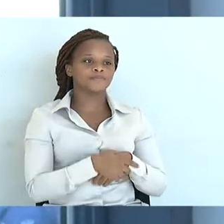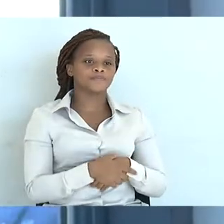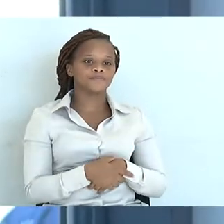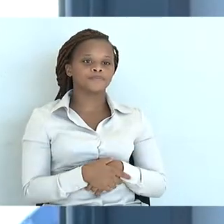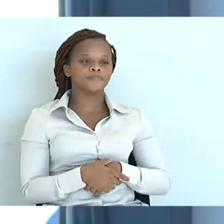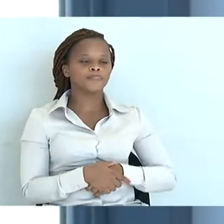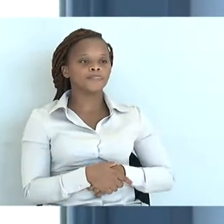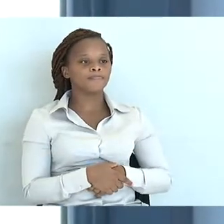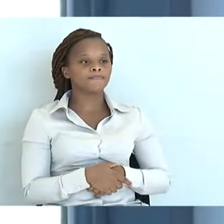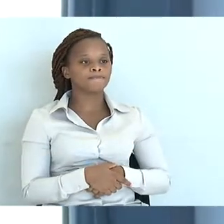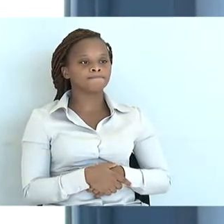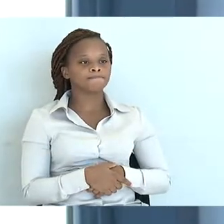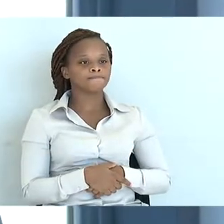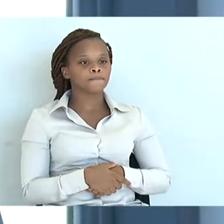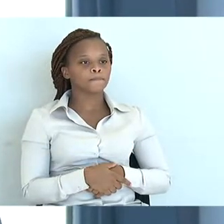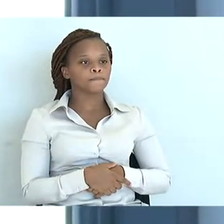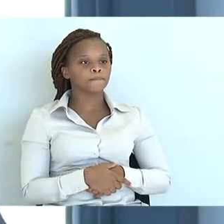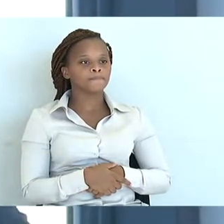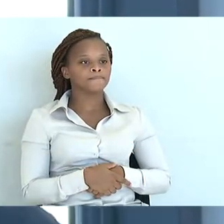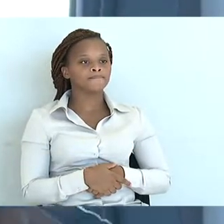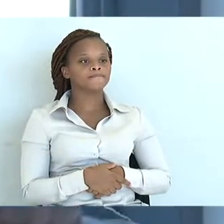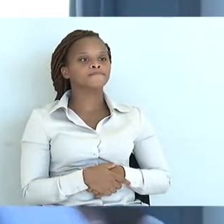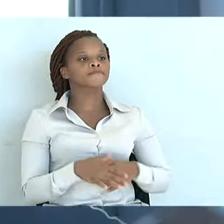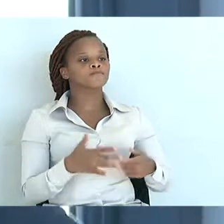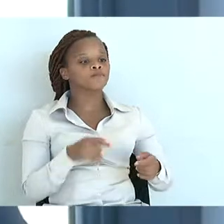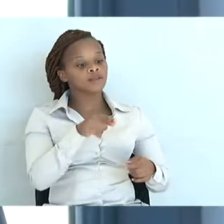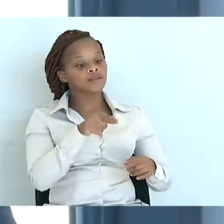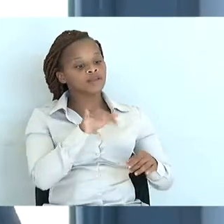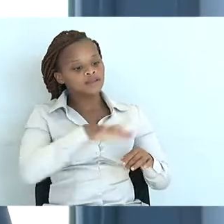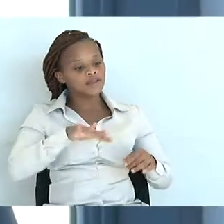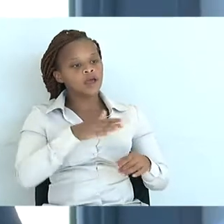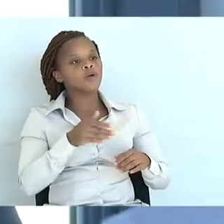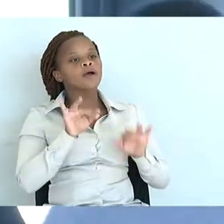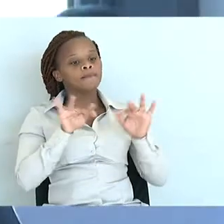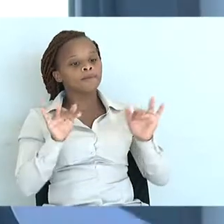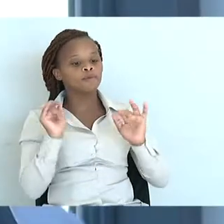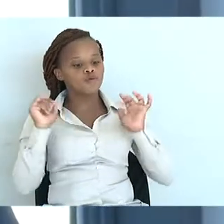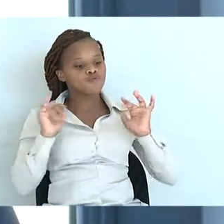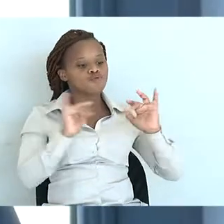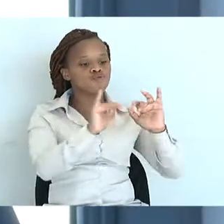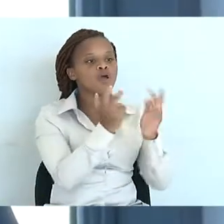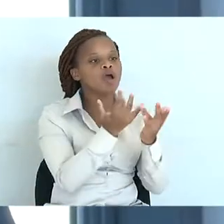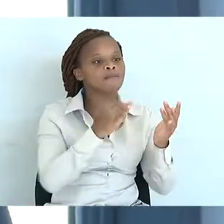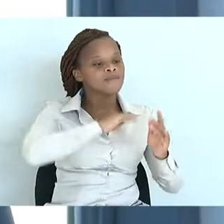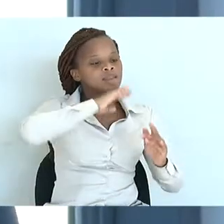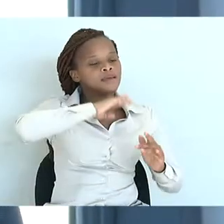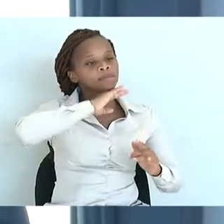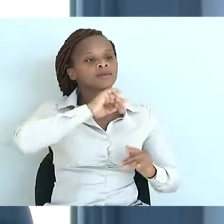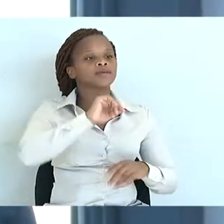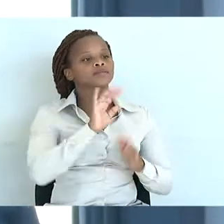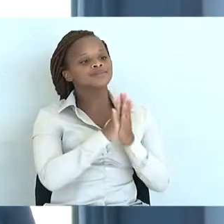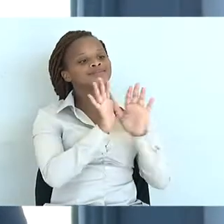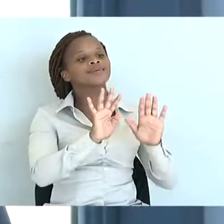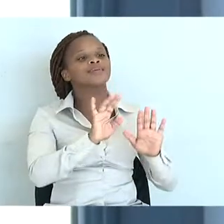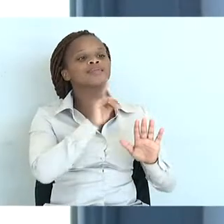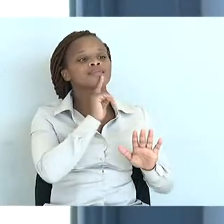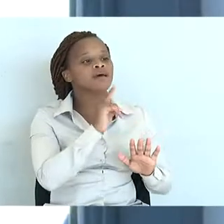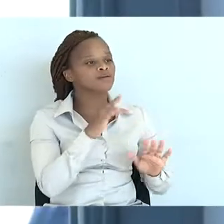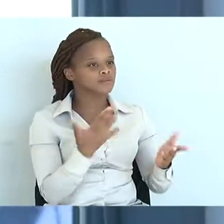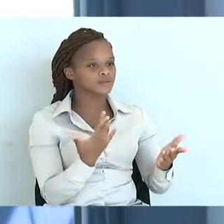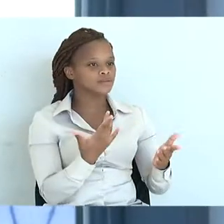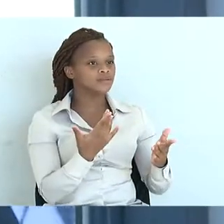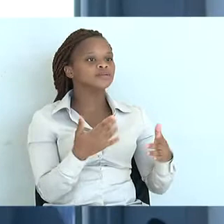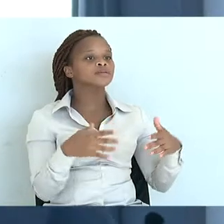field supporters and athletics field around it, proper one. Then the last